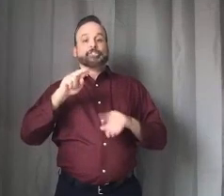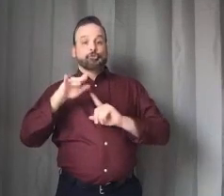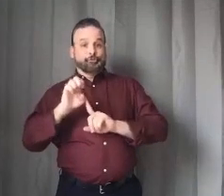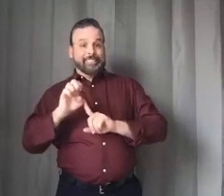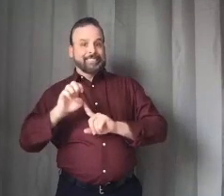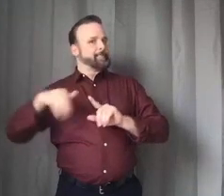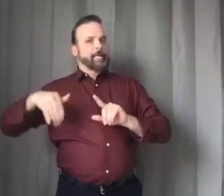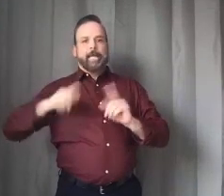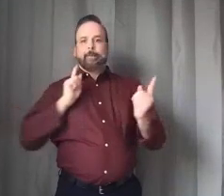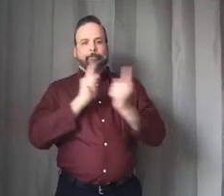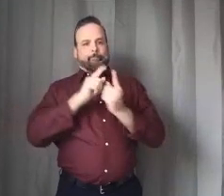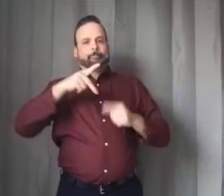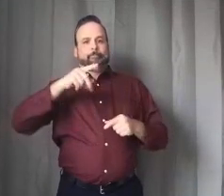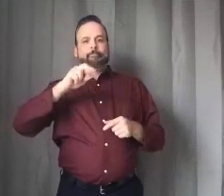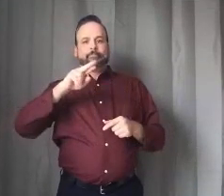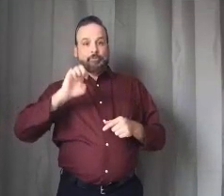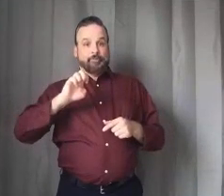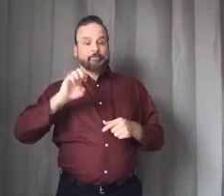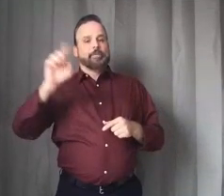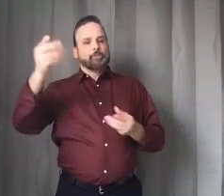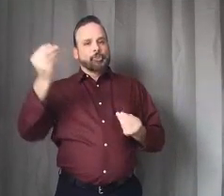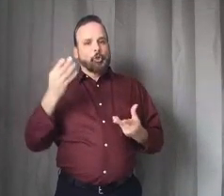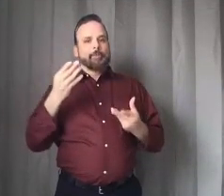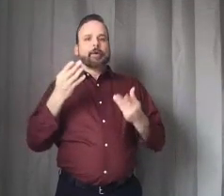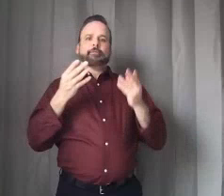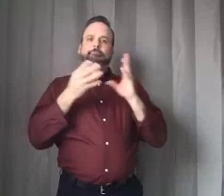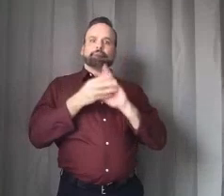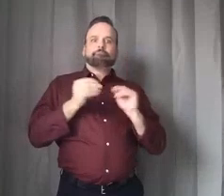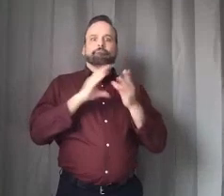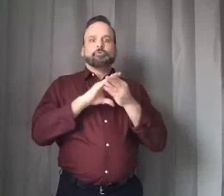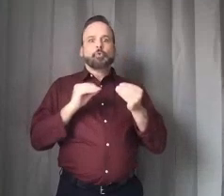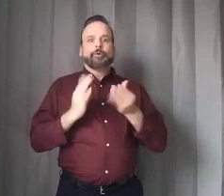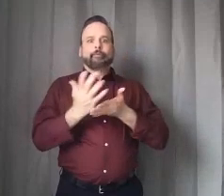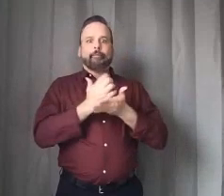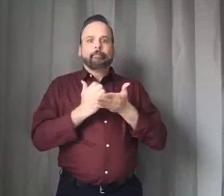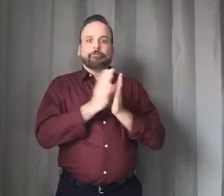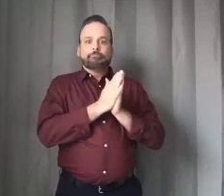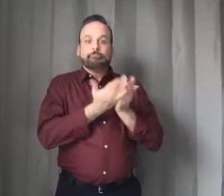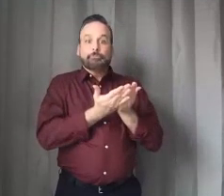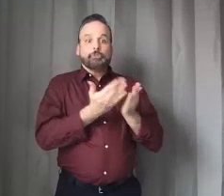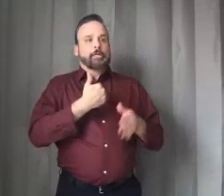yet. And she told me about this anthology and I was like, great, I would love to do that.